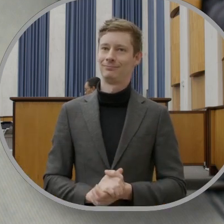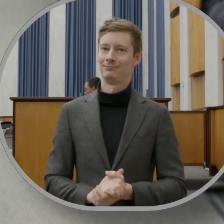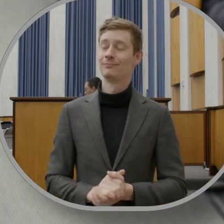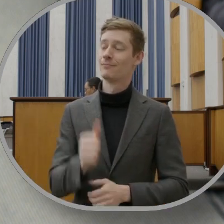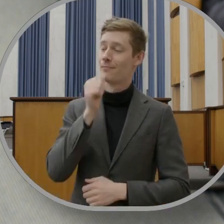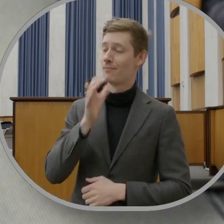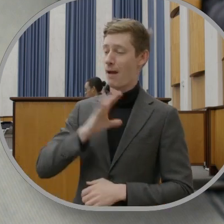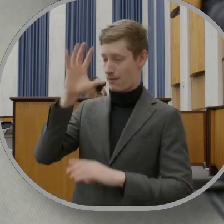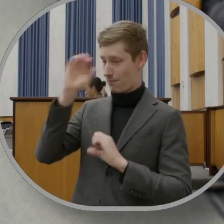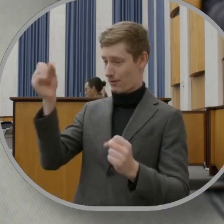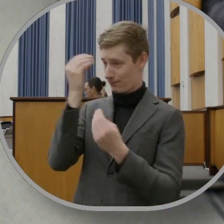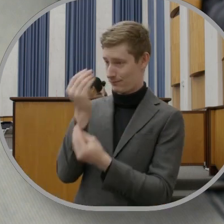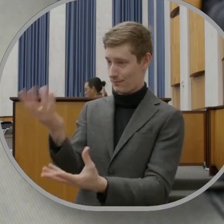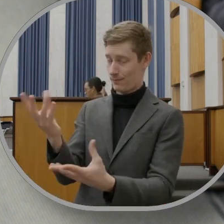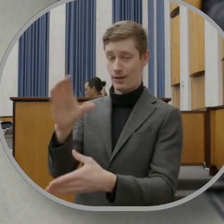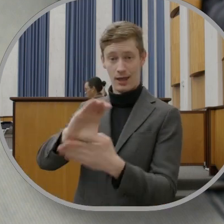Madam President, in conclusion,